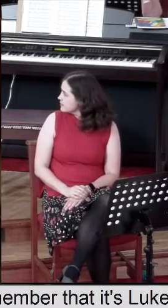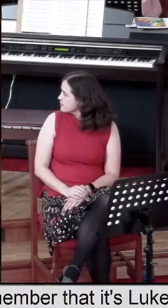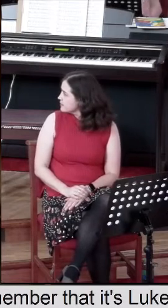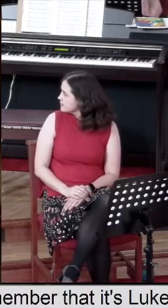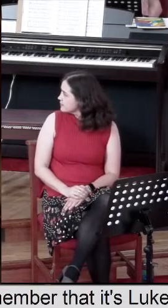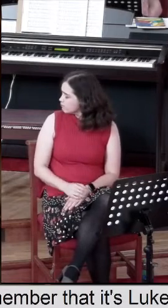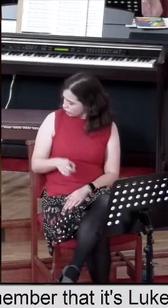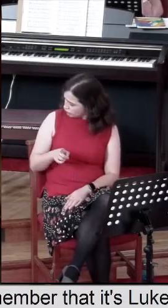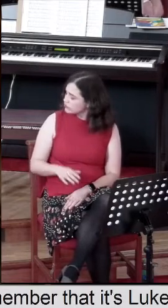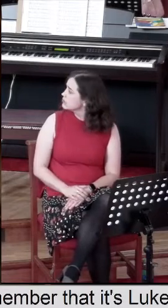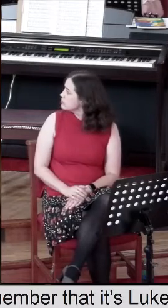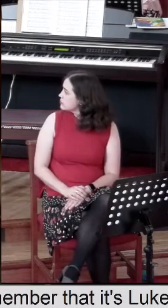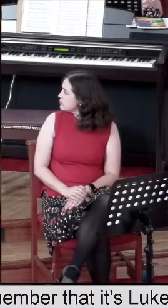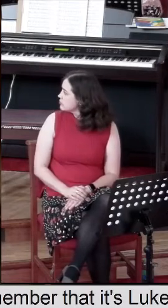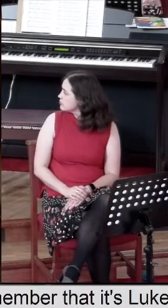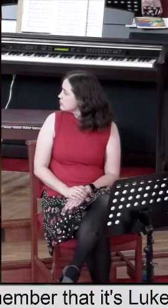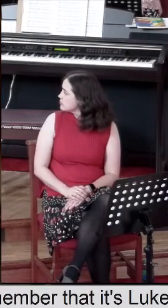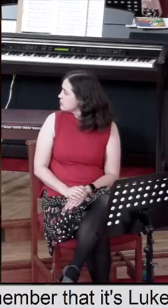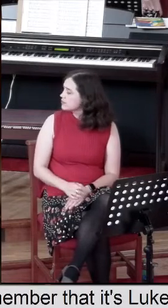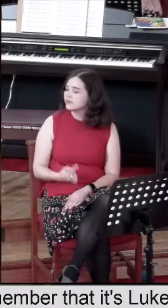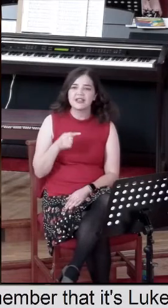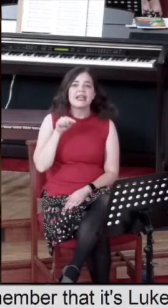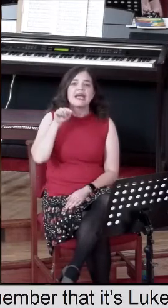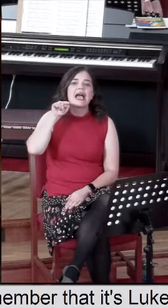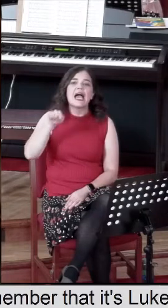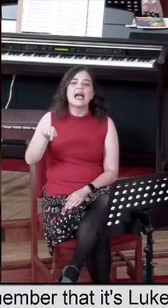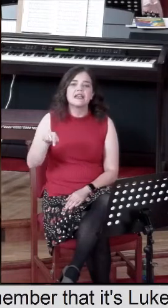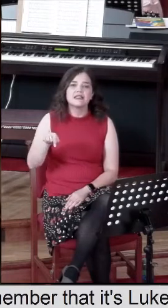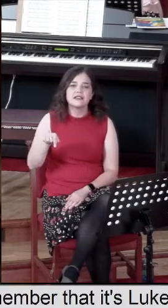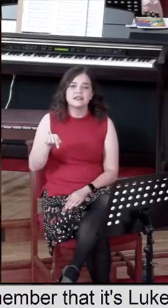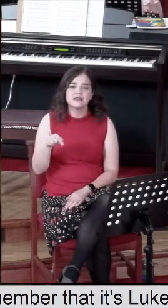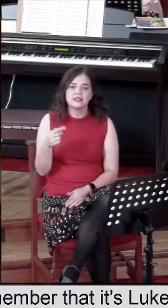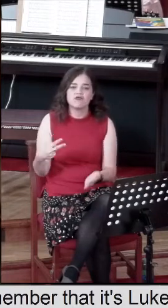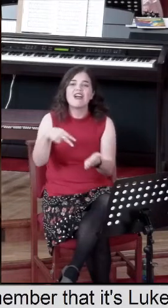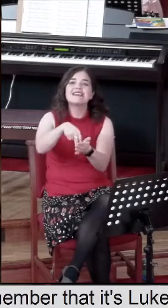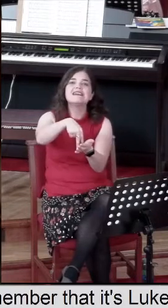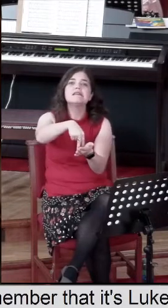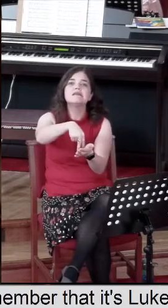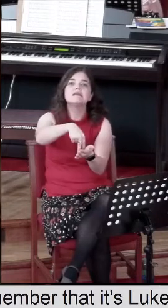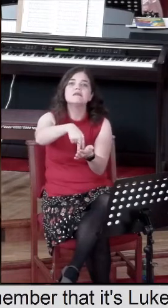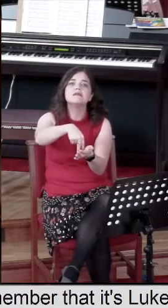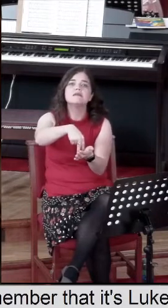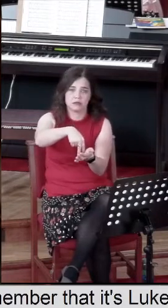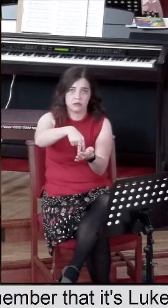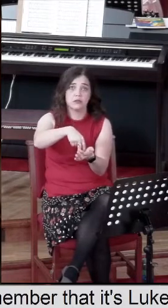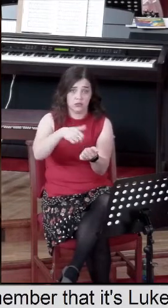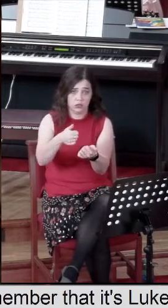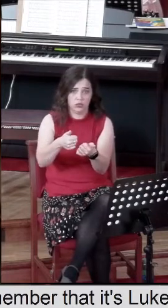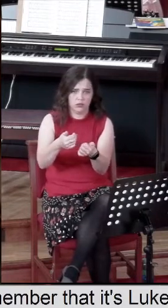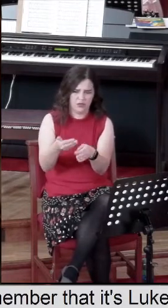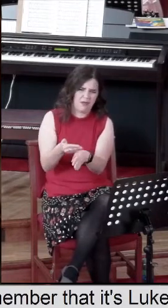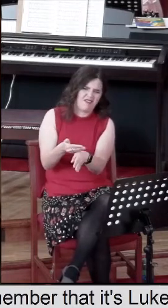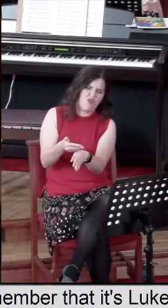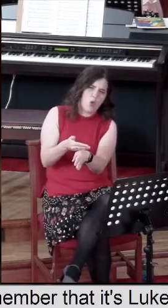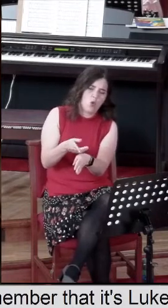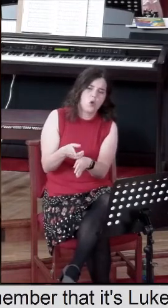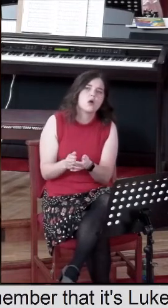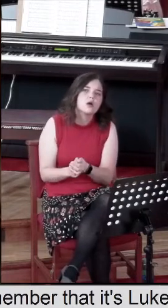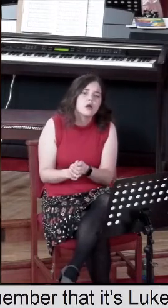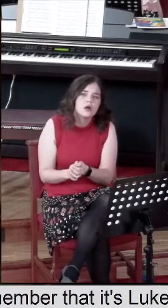Here we go. Go on. He has risen. Good. What was a bit before it?